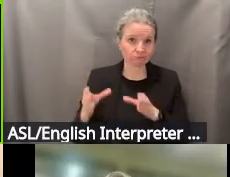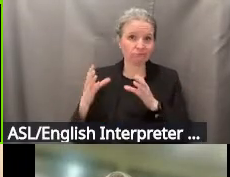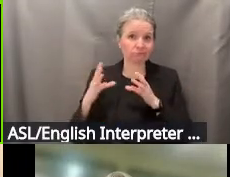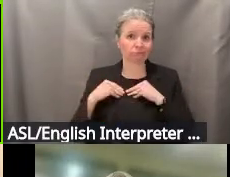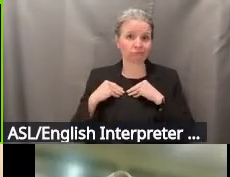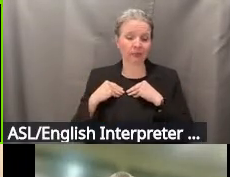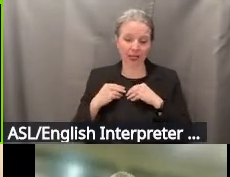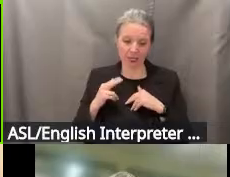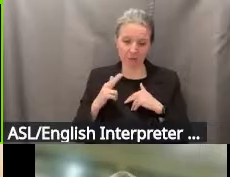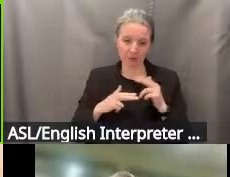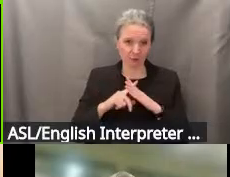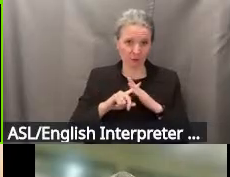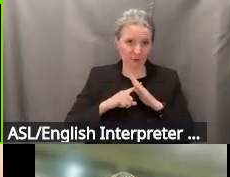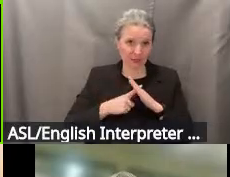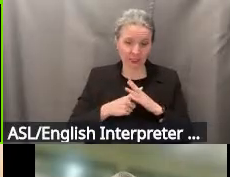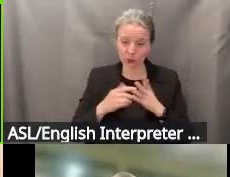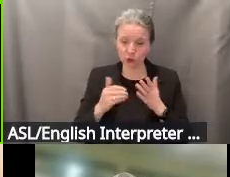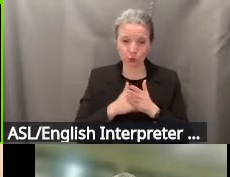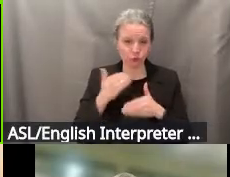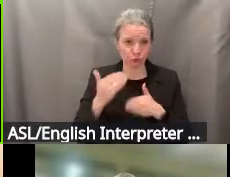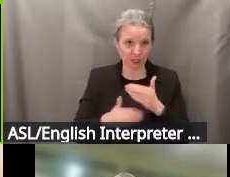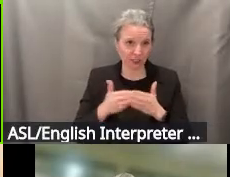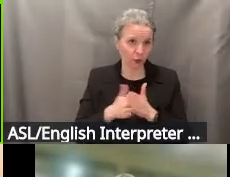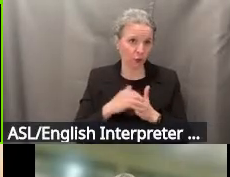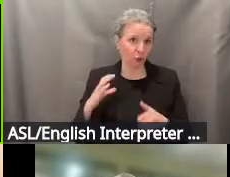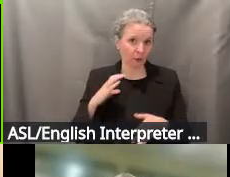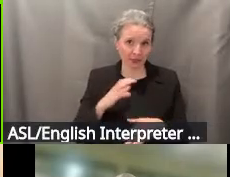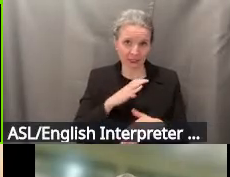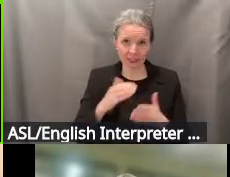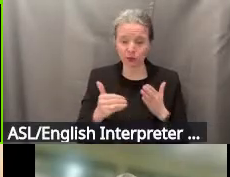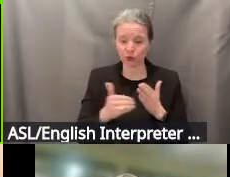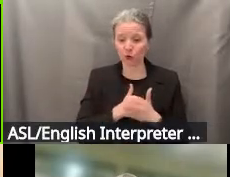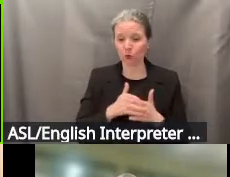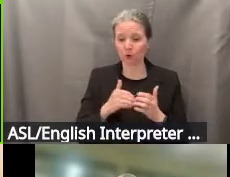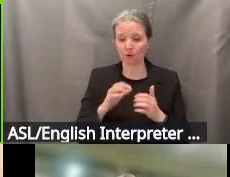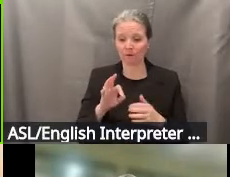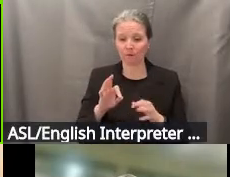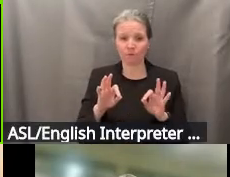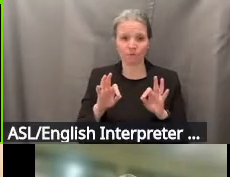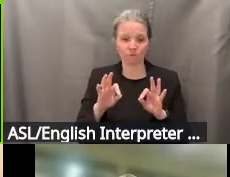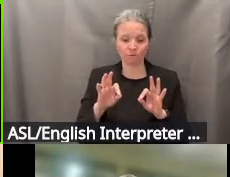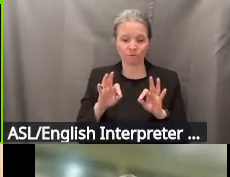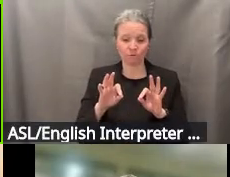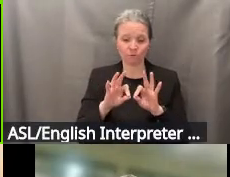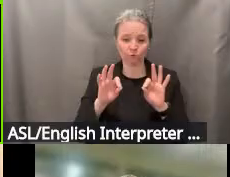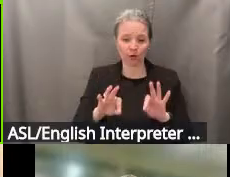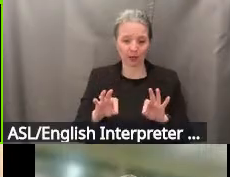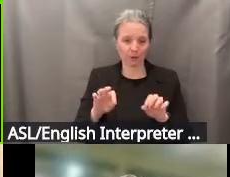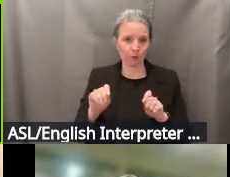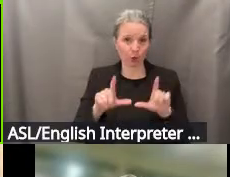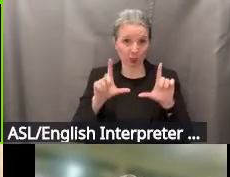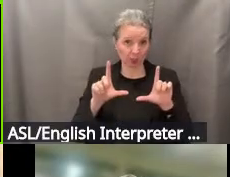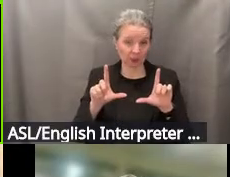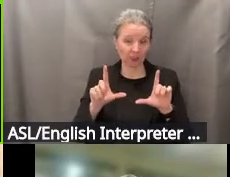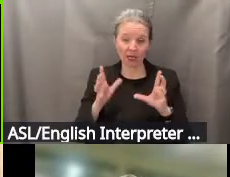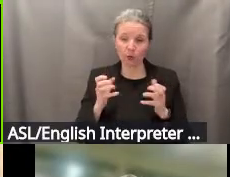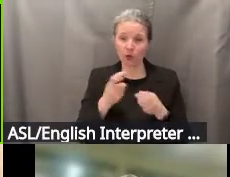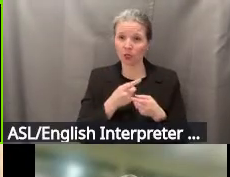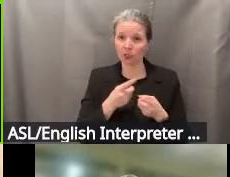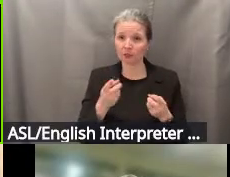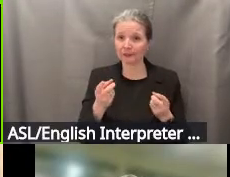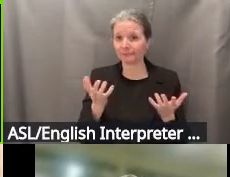from scratch, new processes, new committees, new frameworks, and just want to